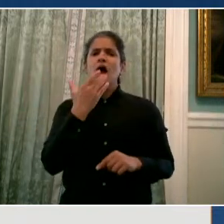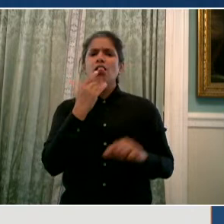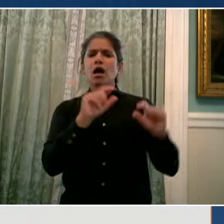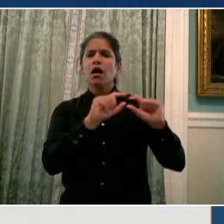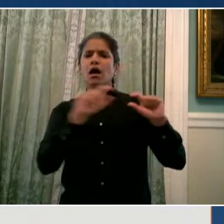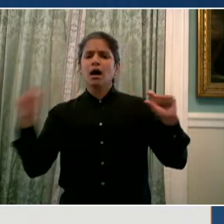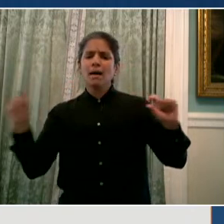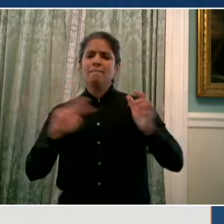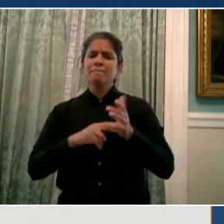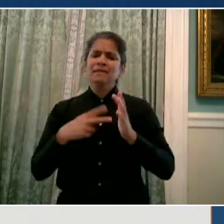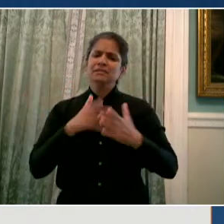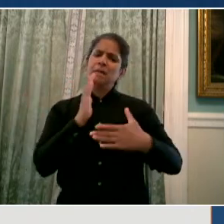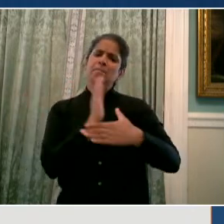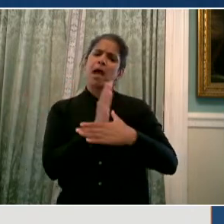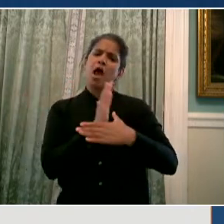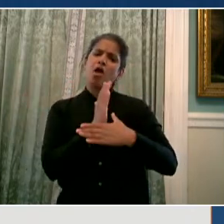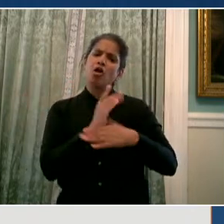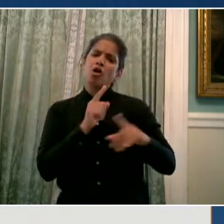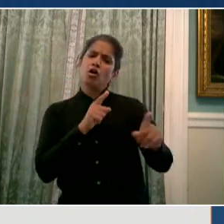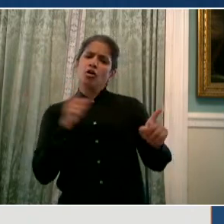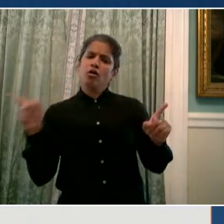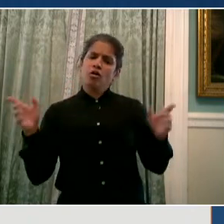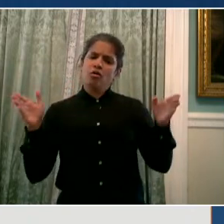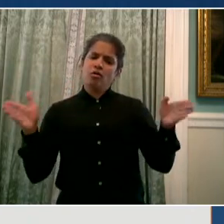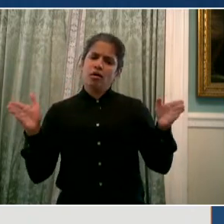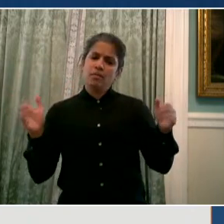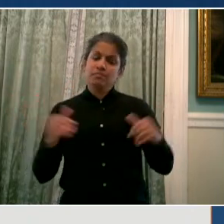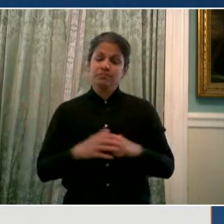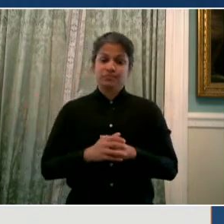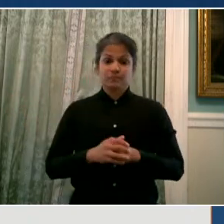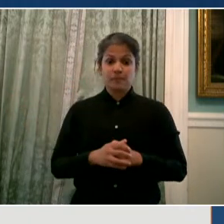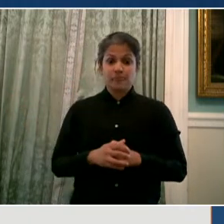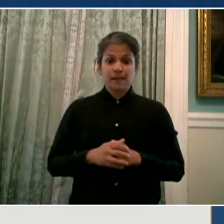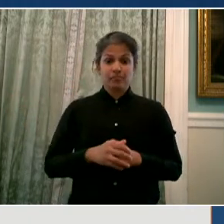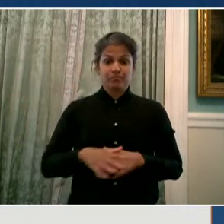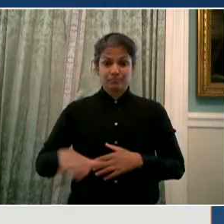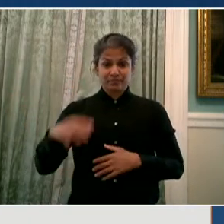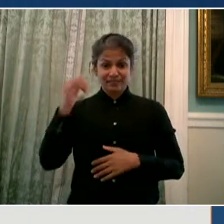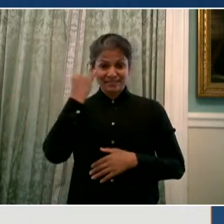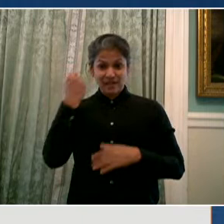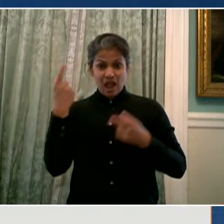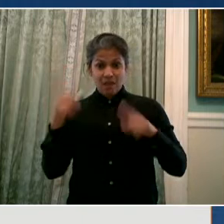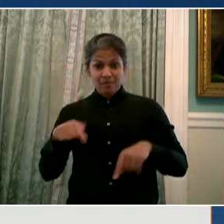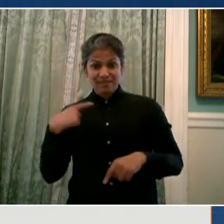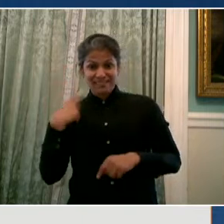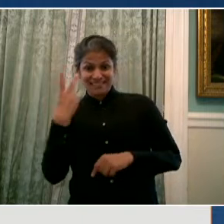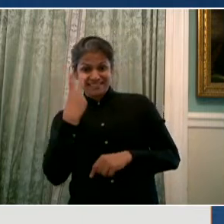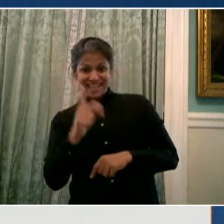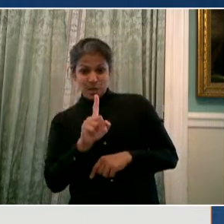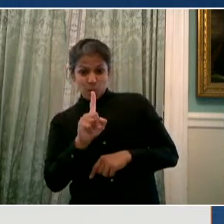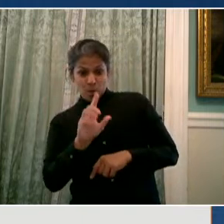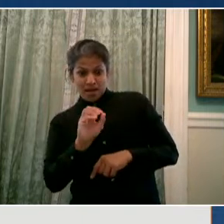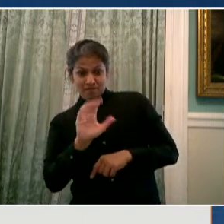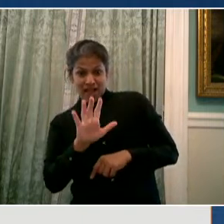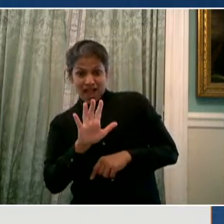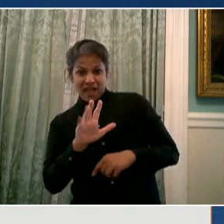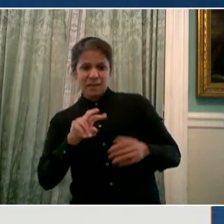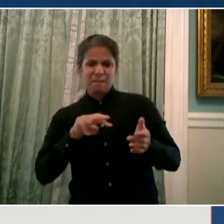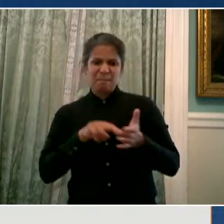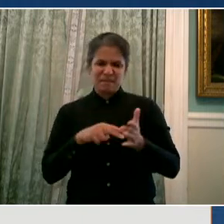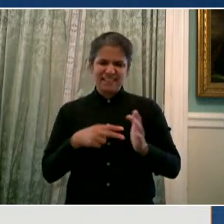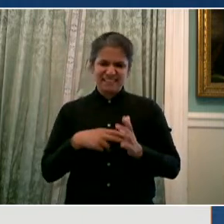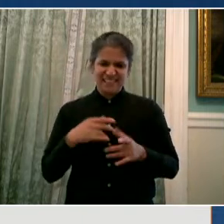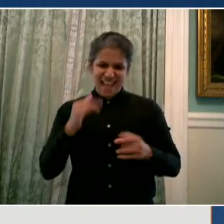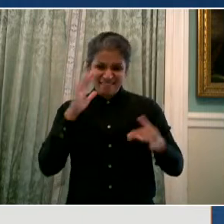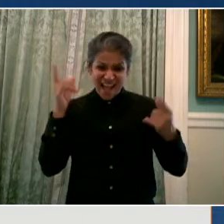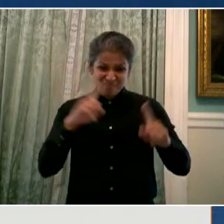higher ranges in the forecast today for as a high of a possible 105. That really means that the only people that really need to be concerned, and Dr. Vassan